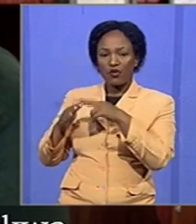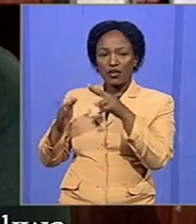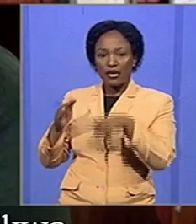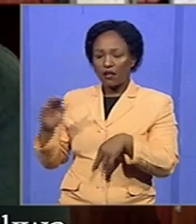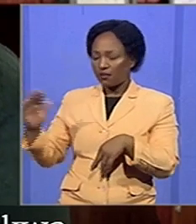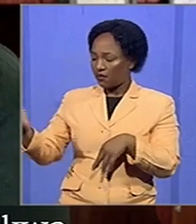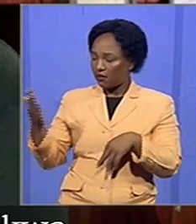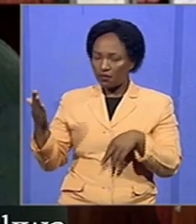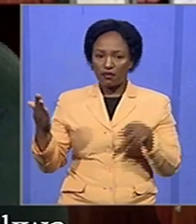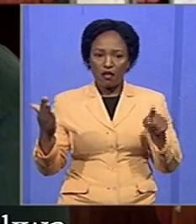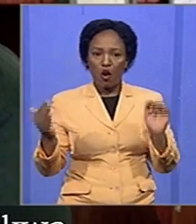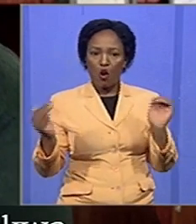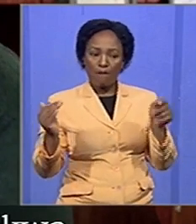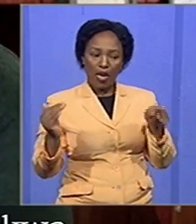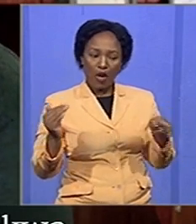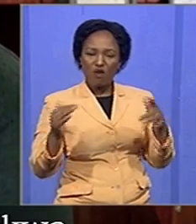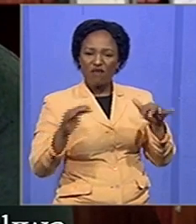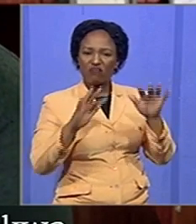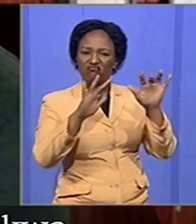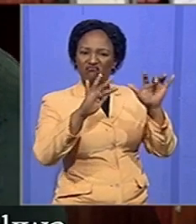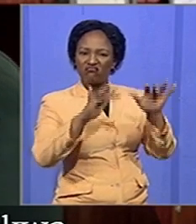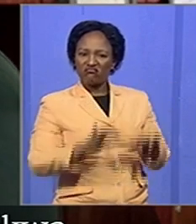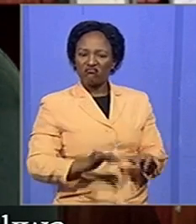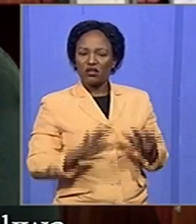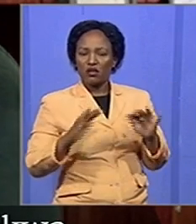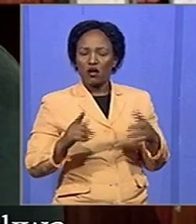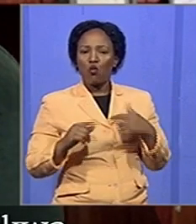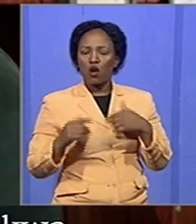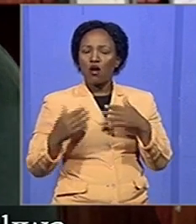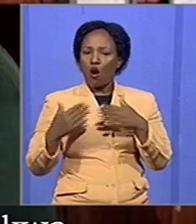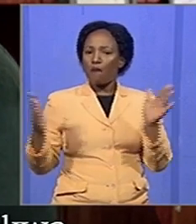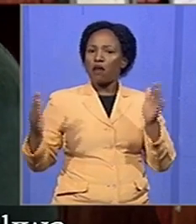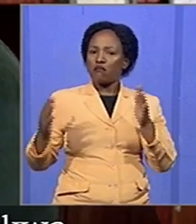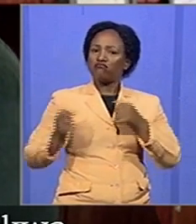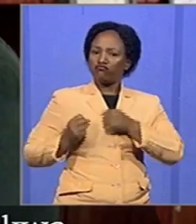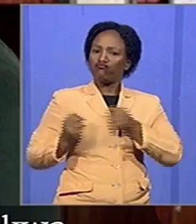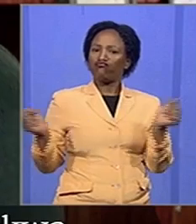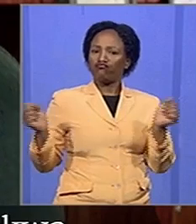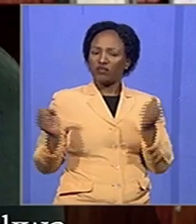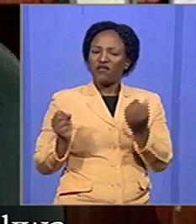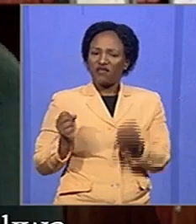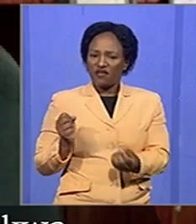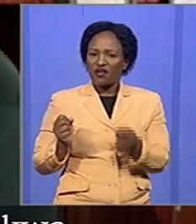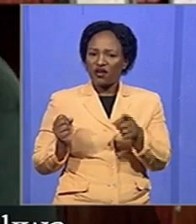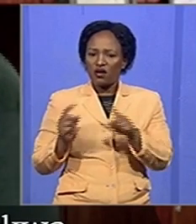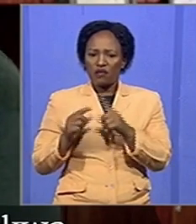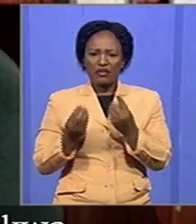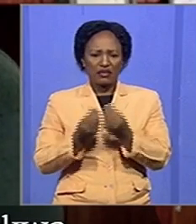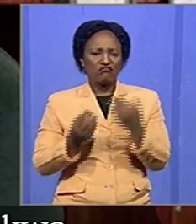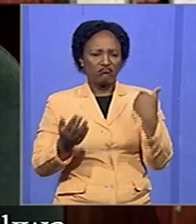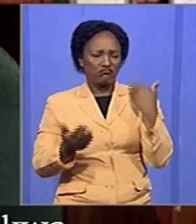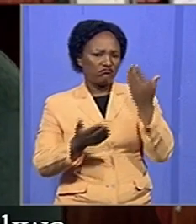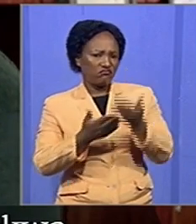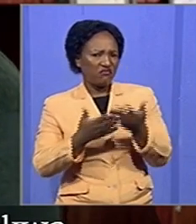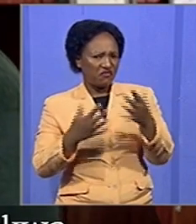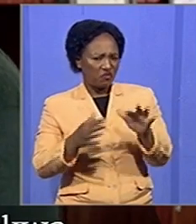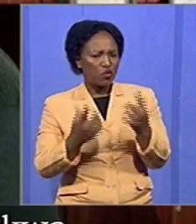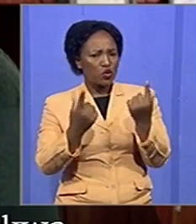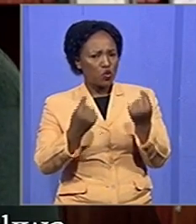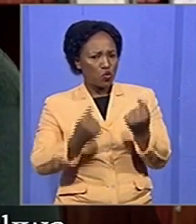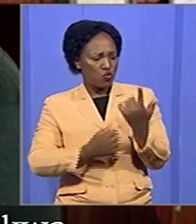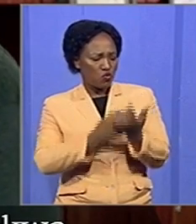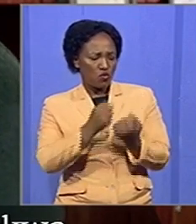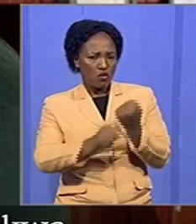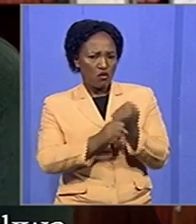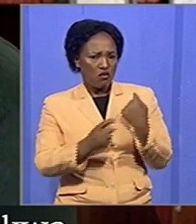to what we captured. So I think we are very open and we're very transparent in that particular and this is something that we've been doing all the years. We've